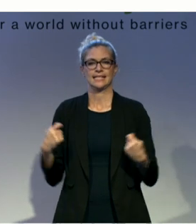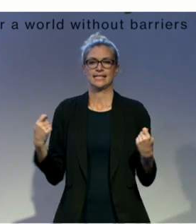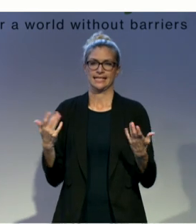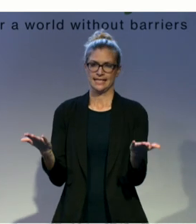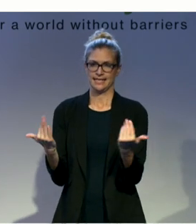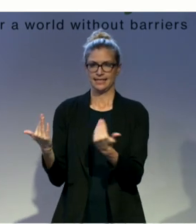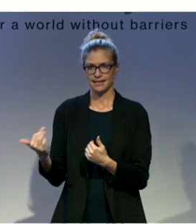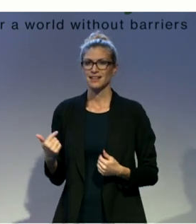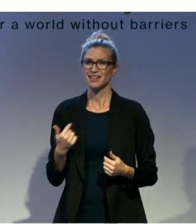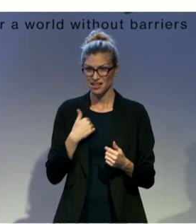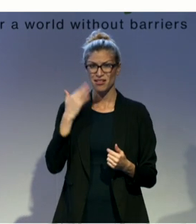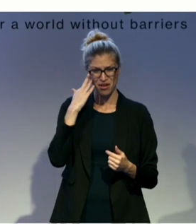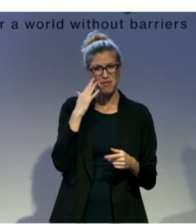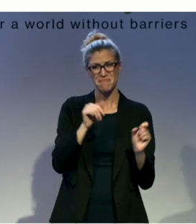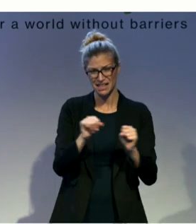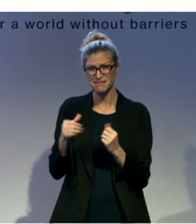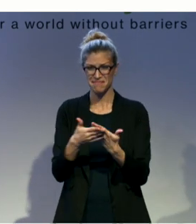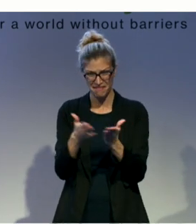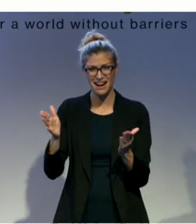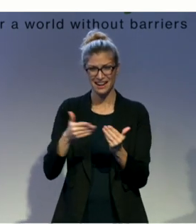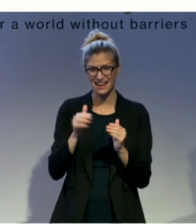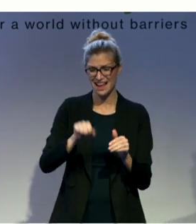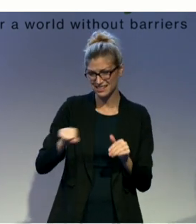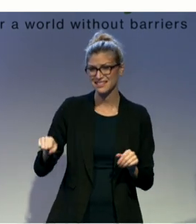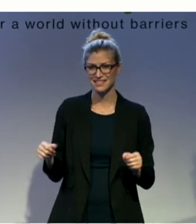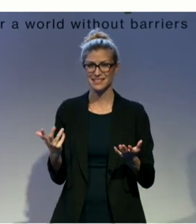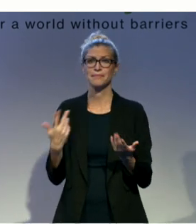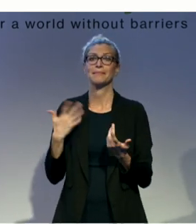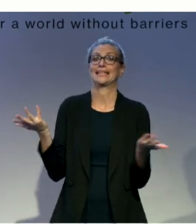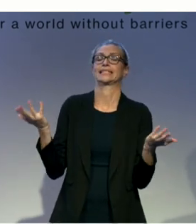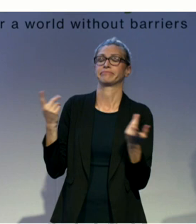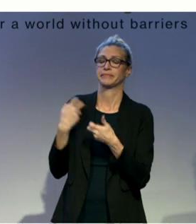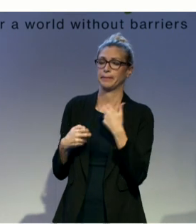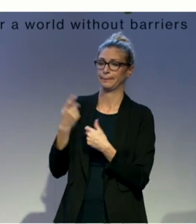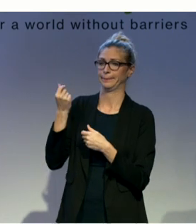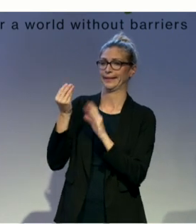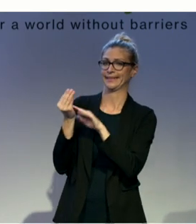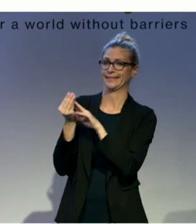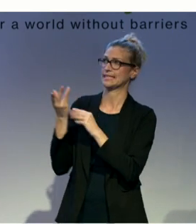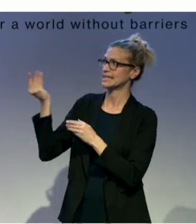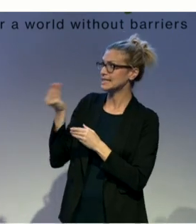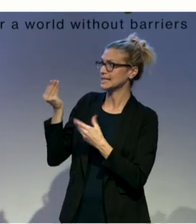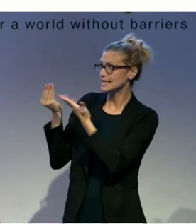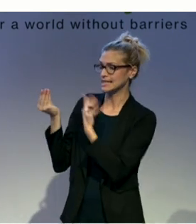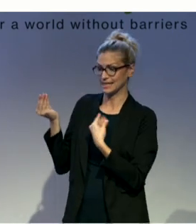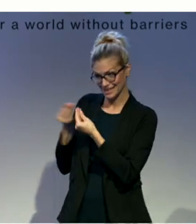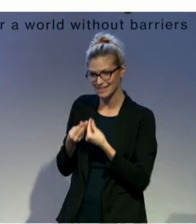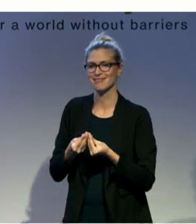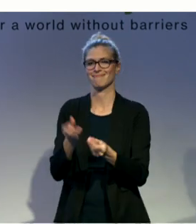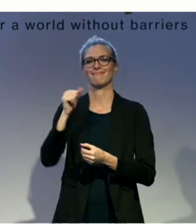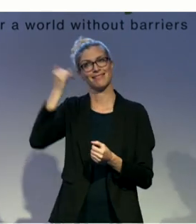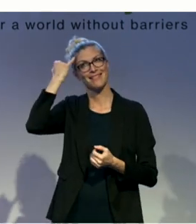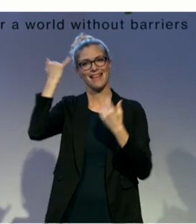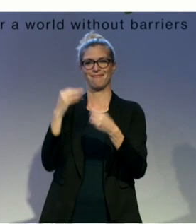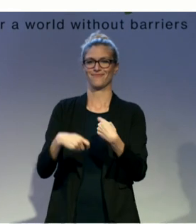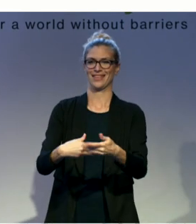as financial capabilities of the city government. Our programs are developing and being refined, but our